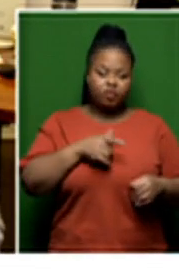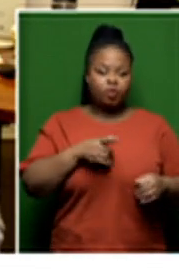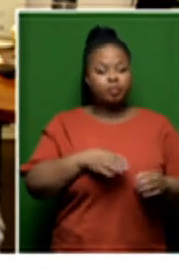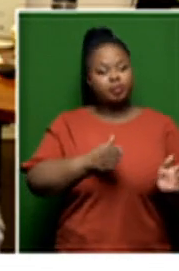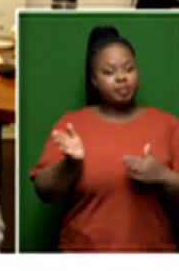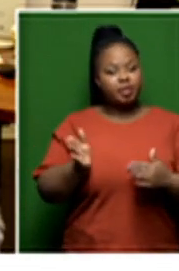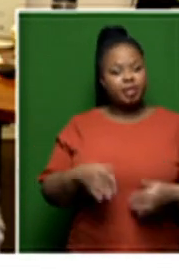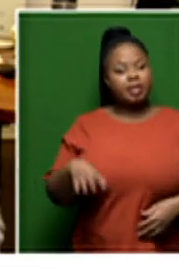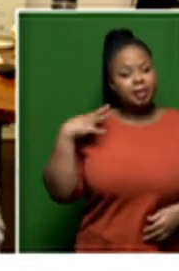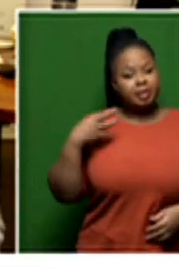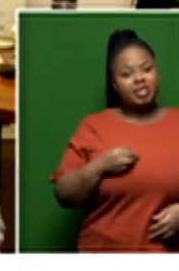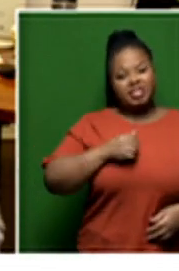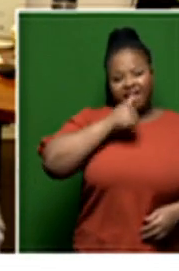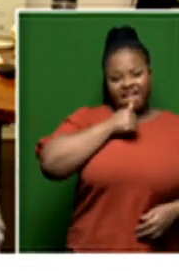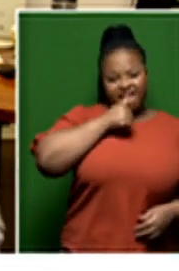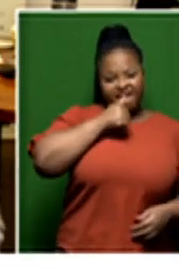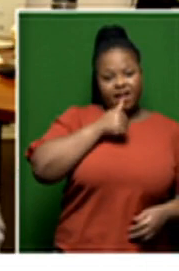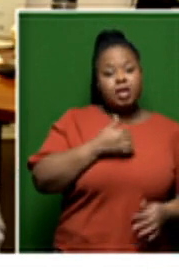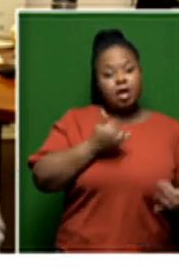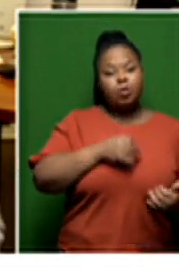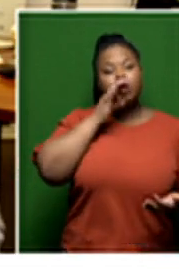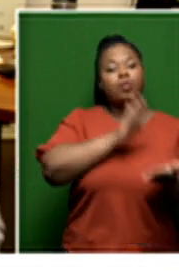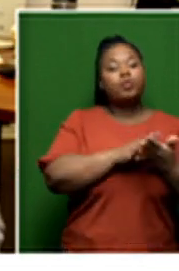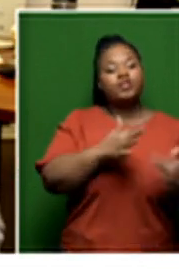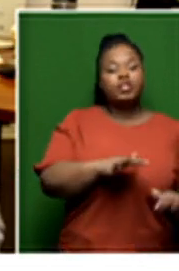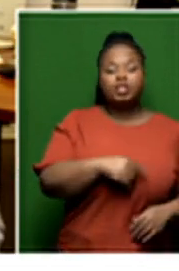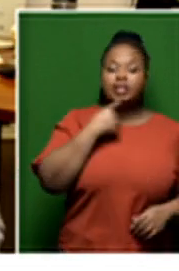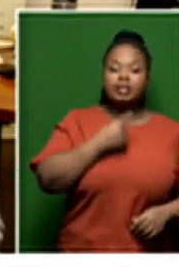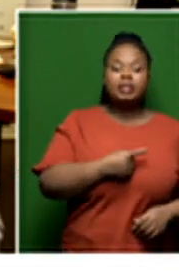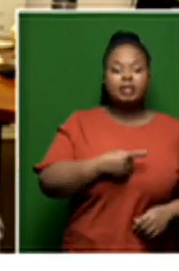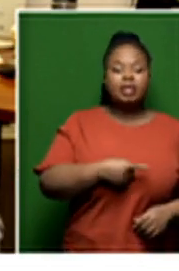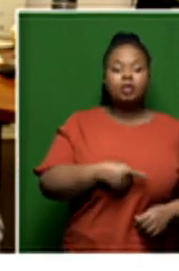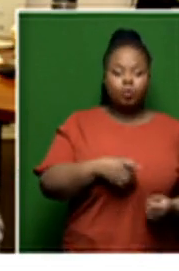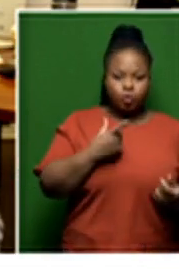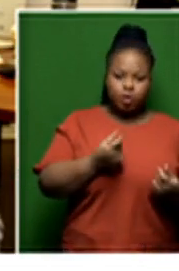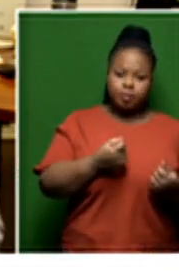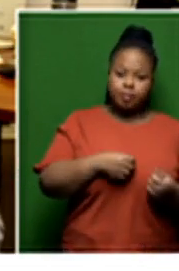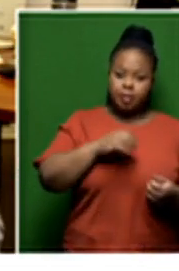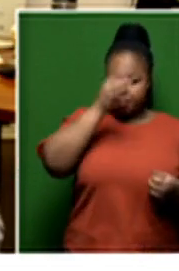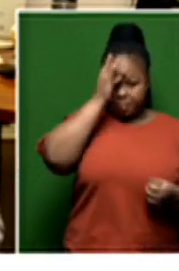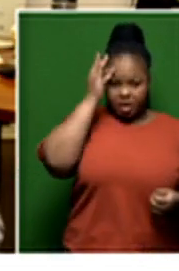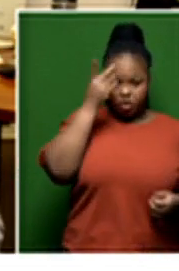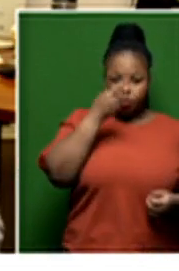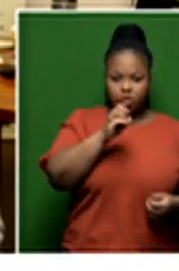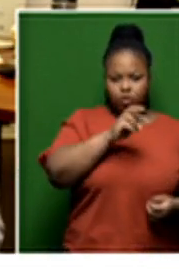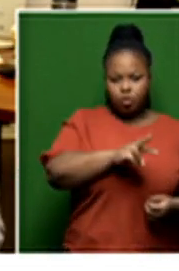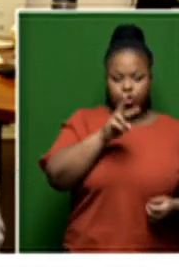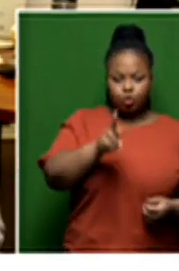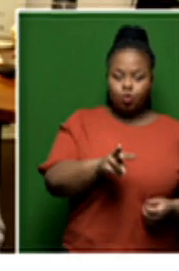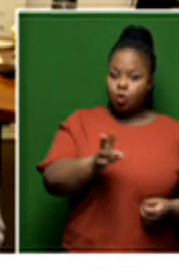The minister, Angie Motshekga, she has promised that the pit toilets will be done away with by March